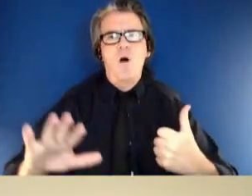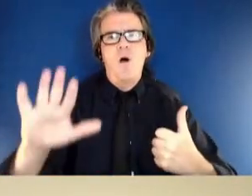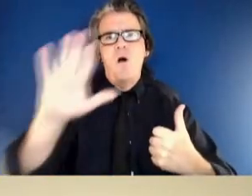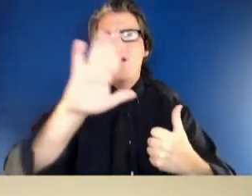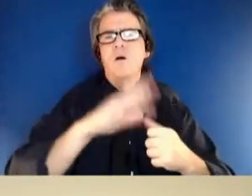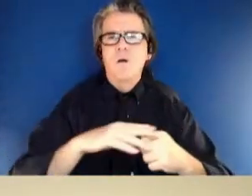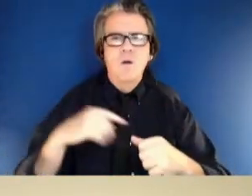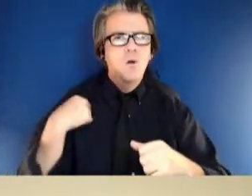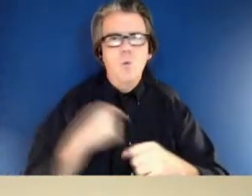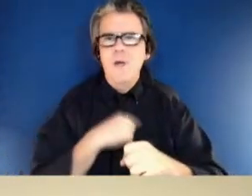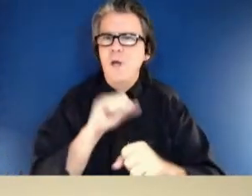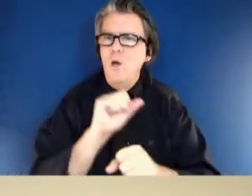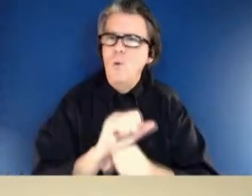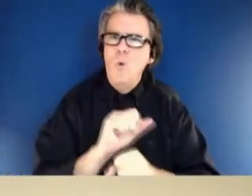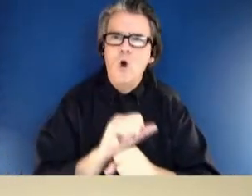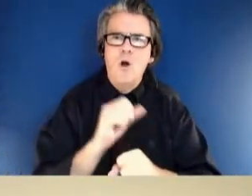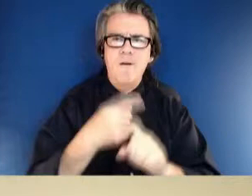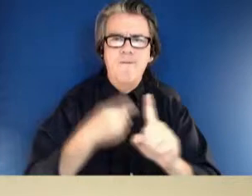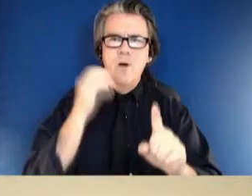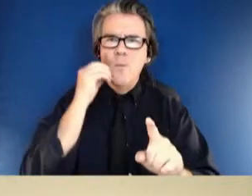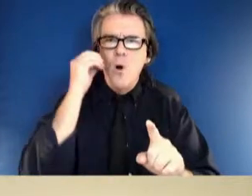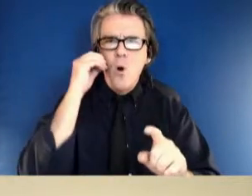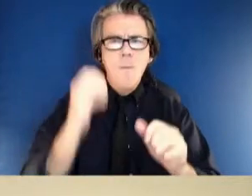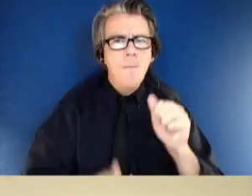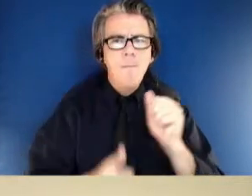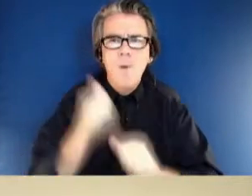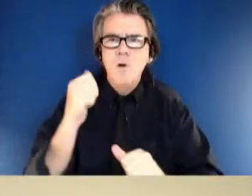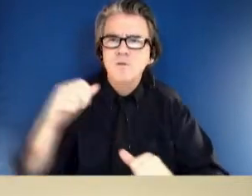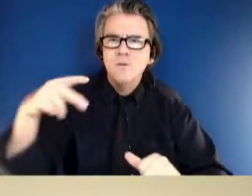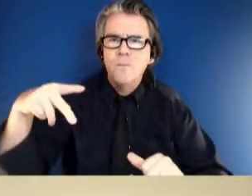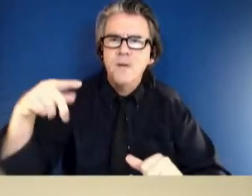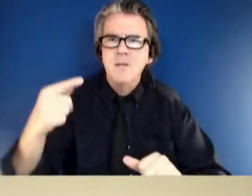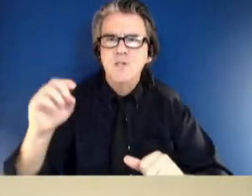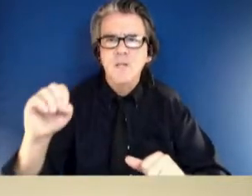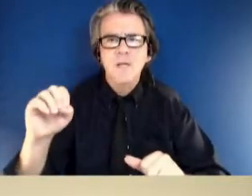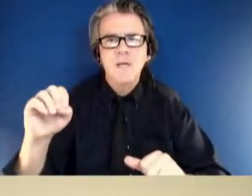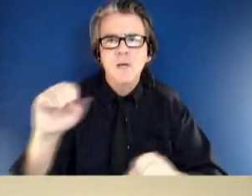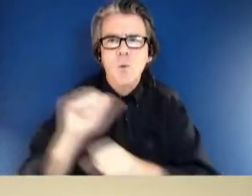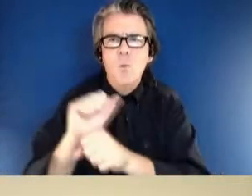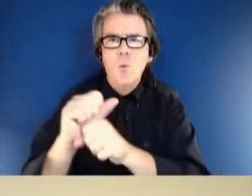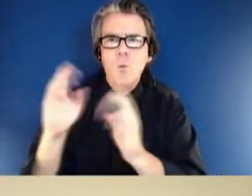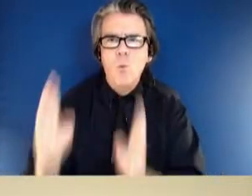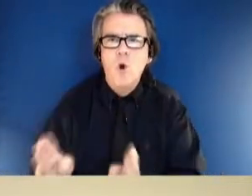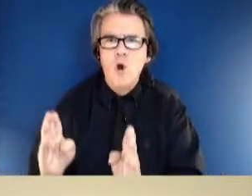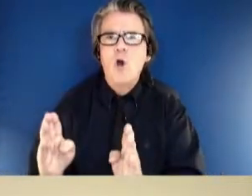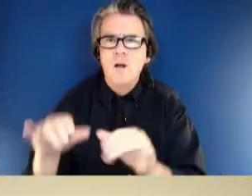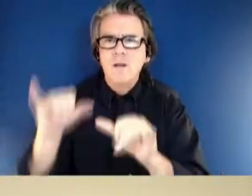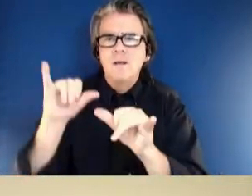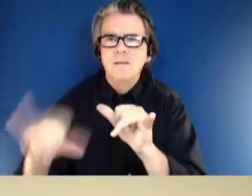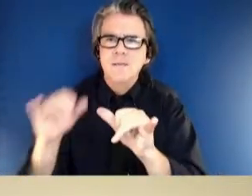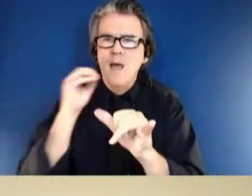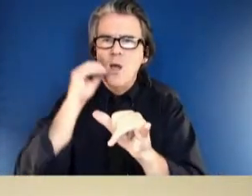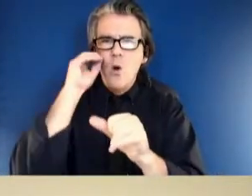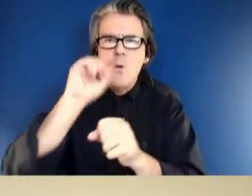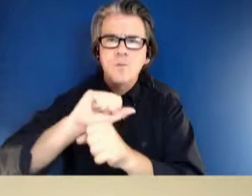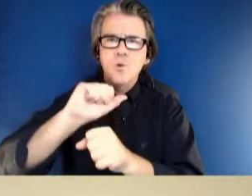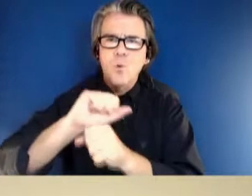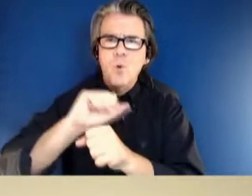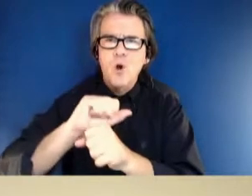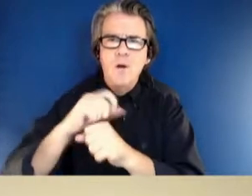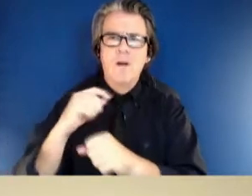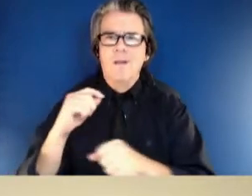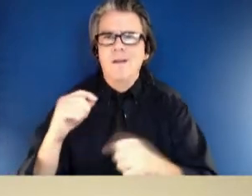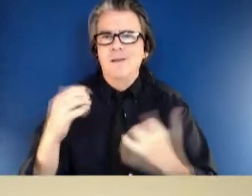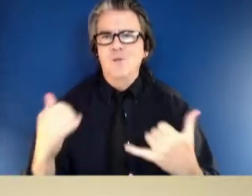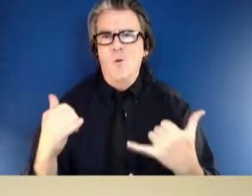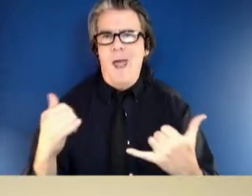that. We're all working from home. The majority of us, the kids are at home. Some of us may have turned